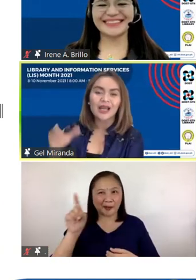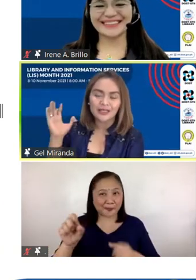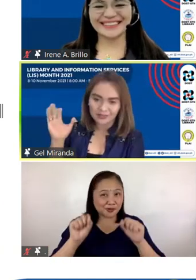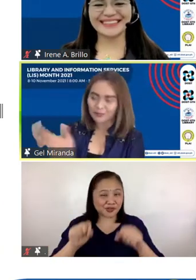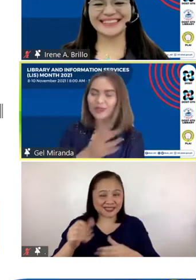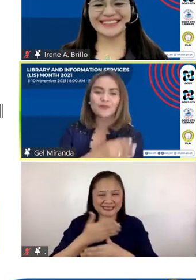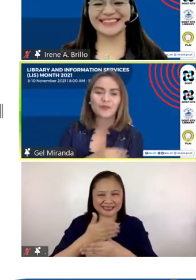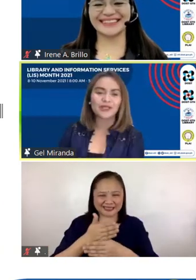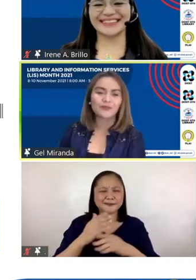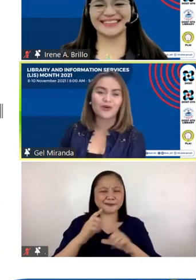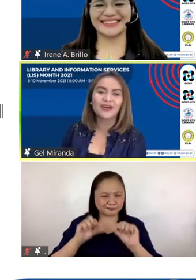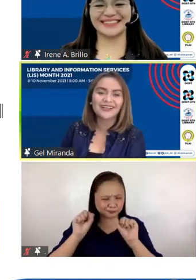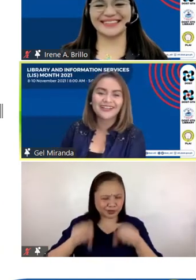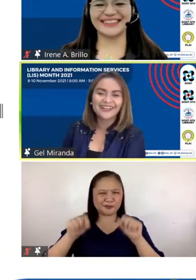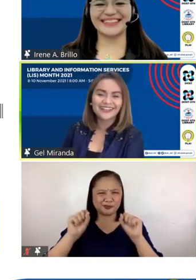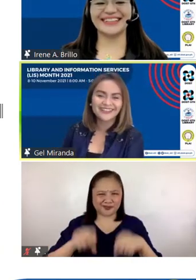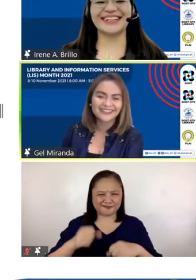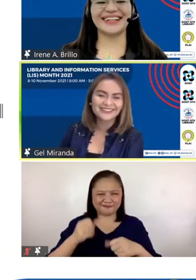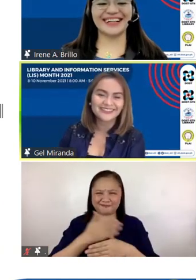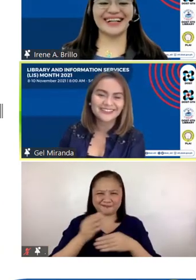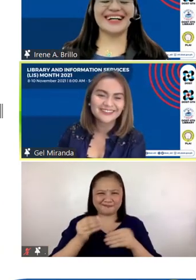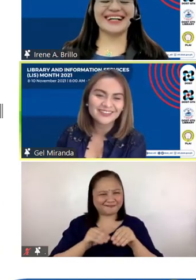i-share. Pwede po.